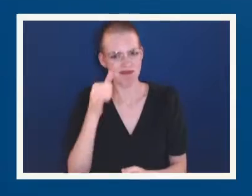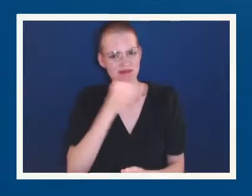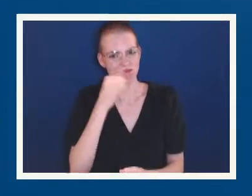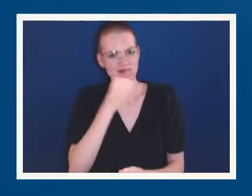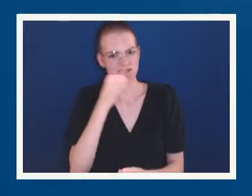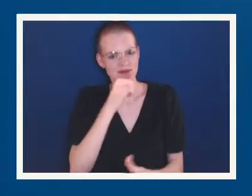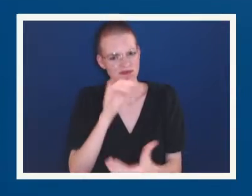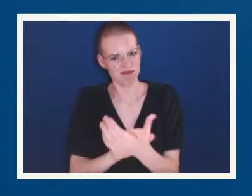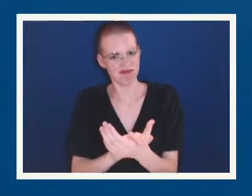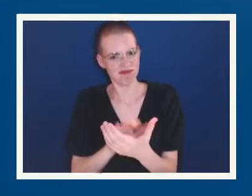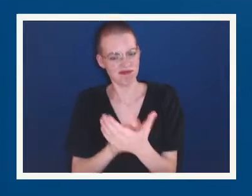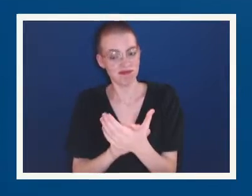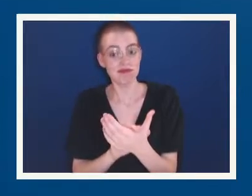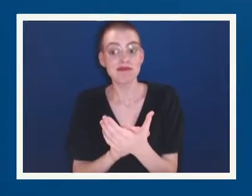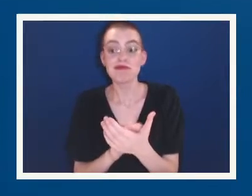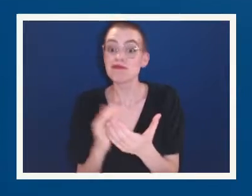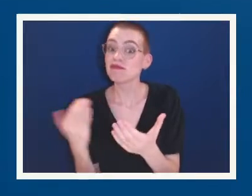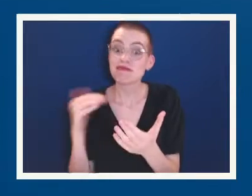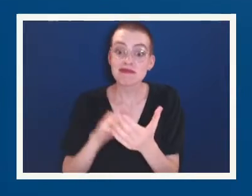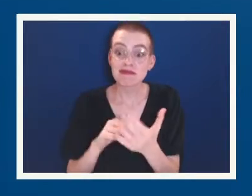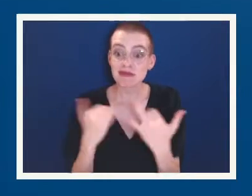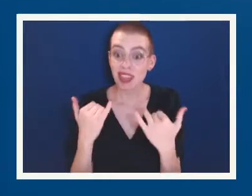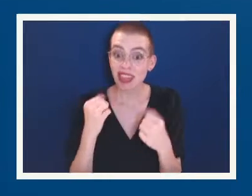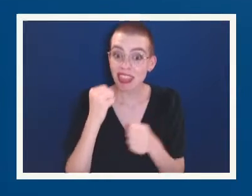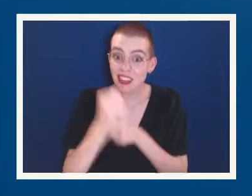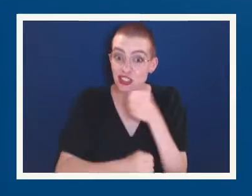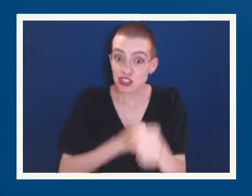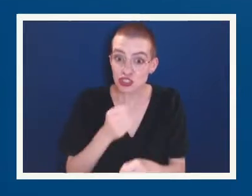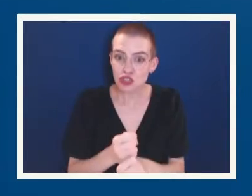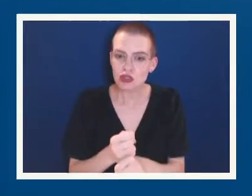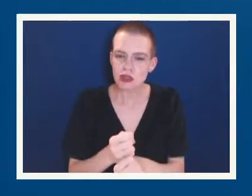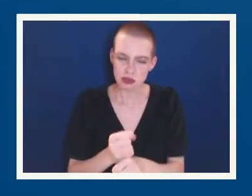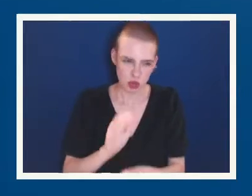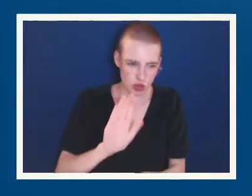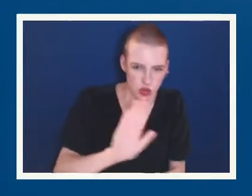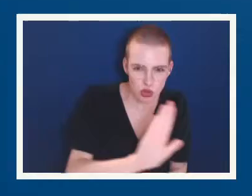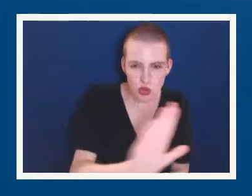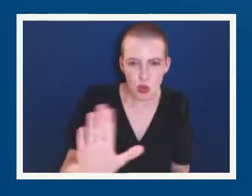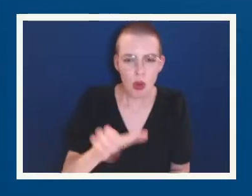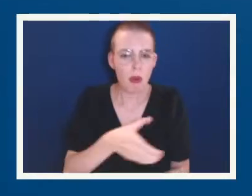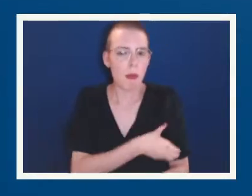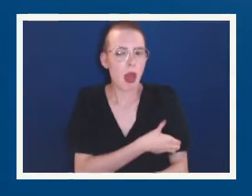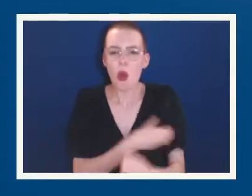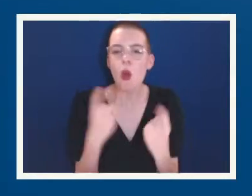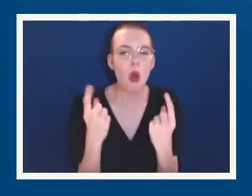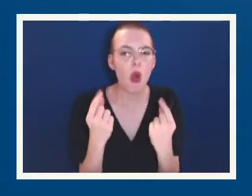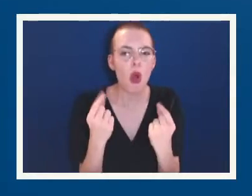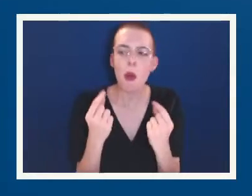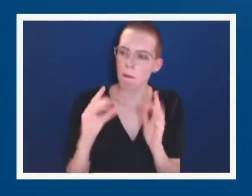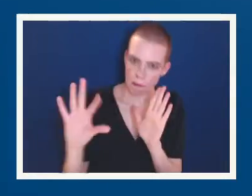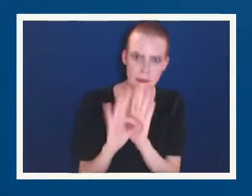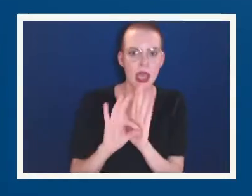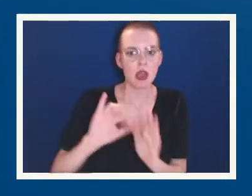And this year, you have the power to make John Fetterman your next United States Senator.